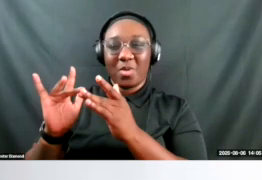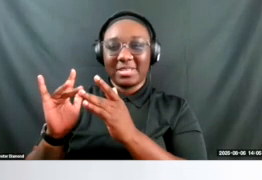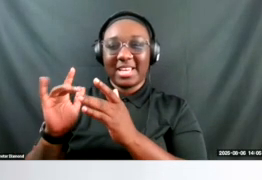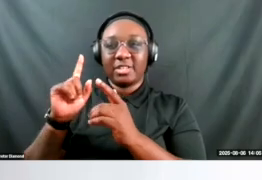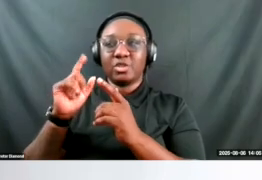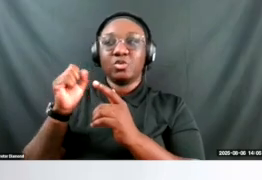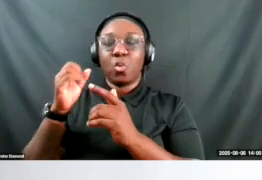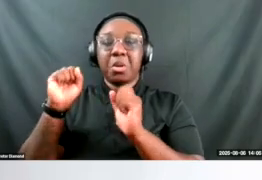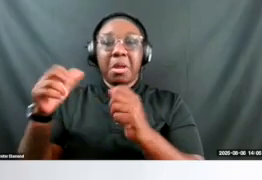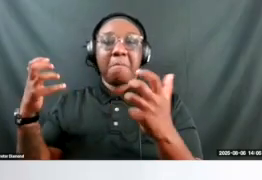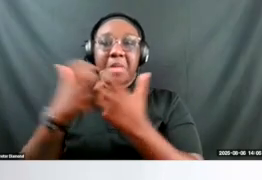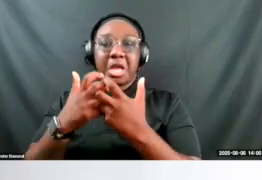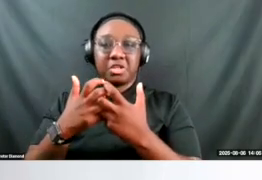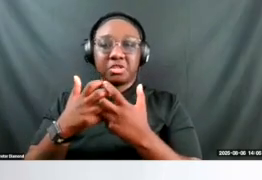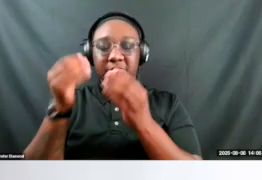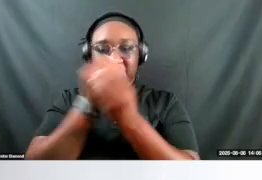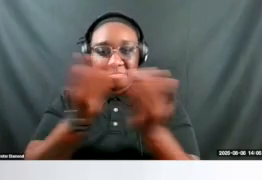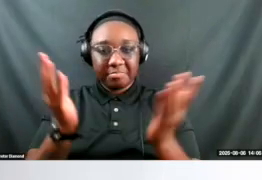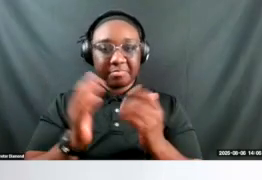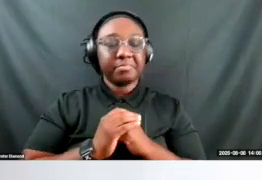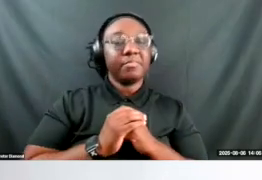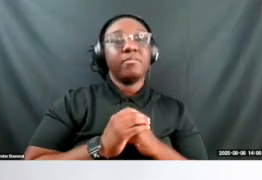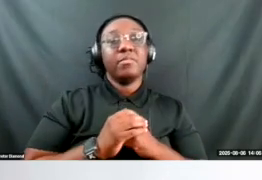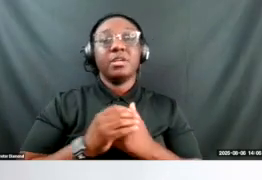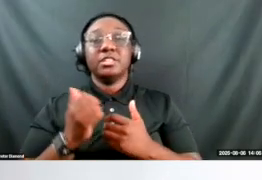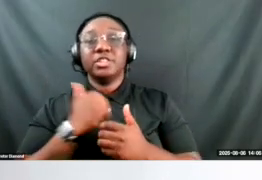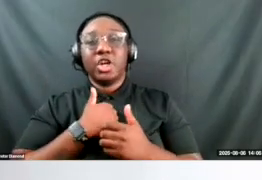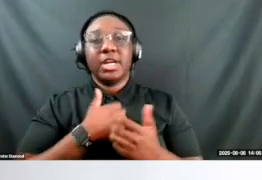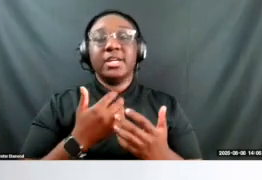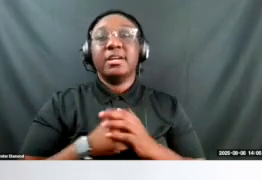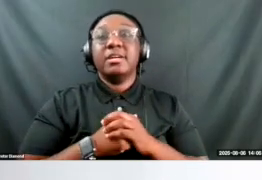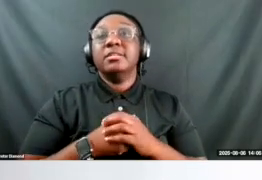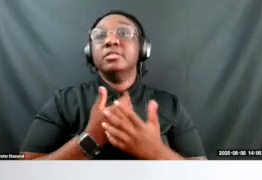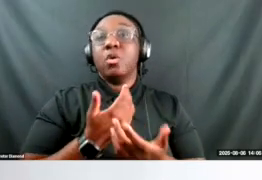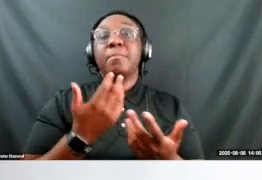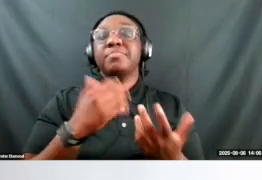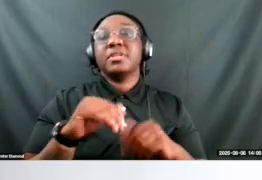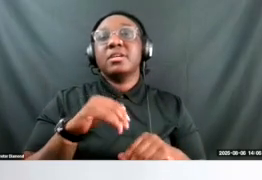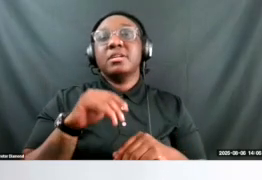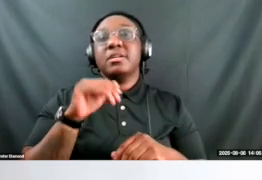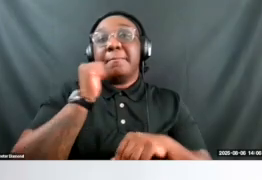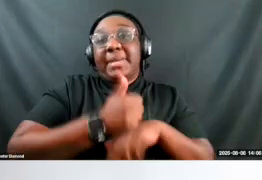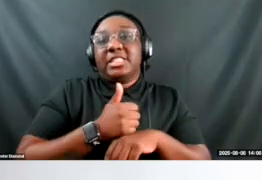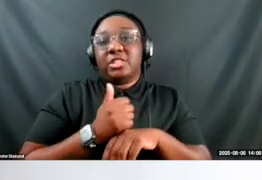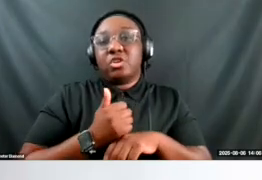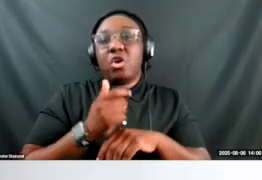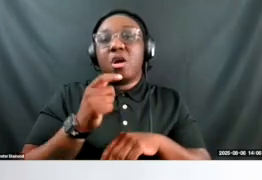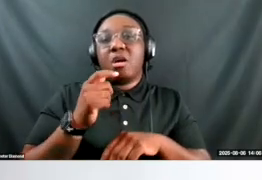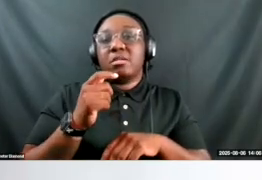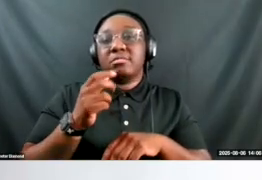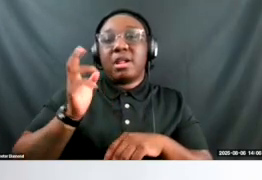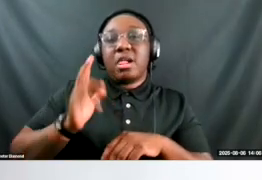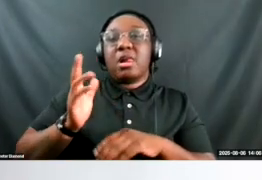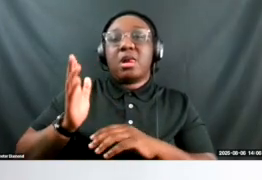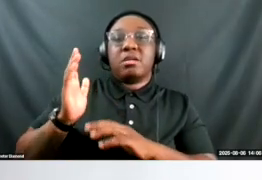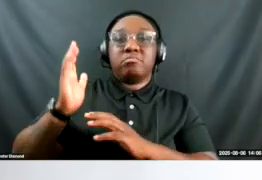Based on historical, previous slide, thank you. Based on historical participation levels in recent quarterly